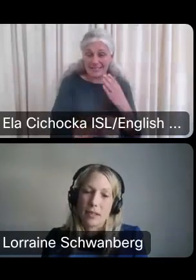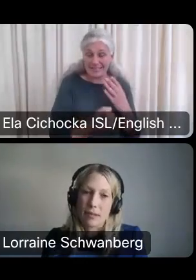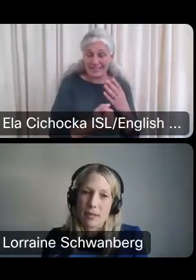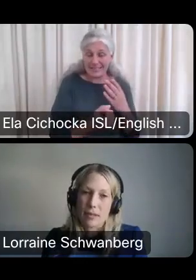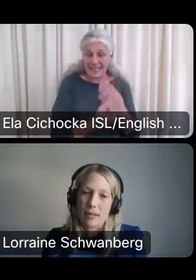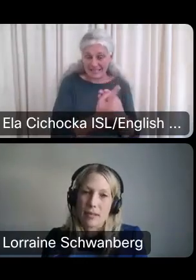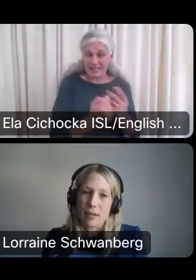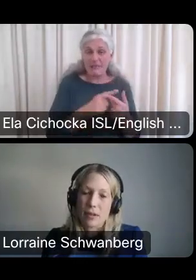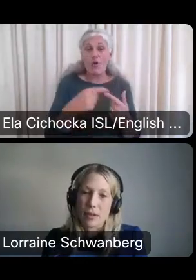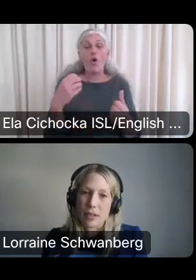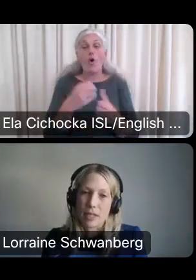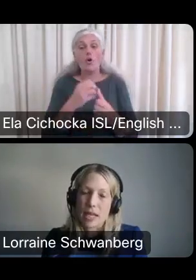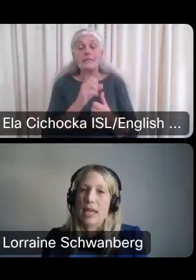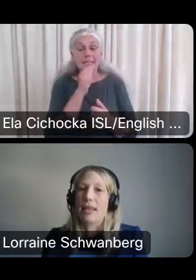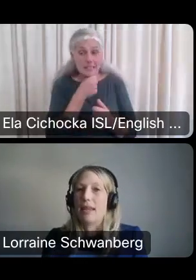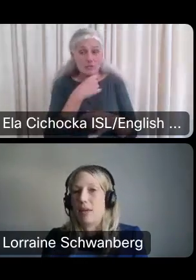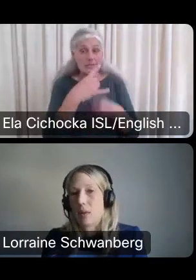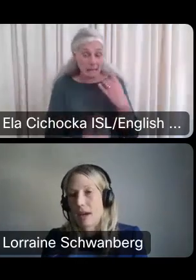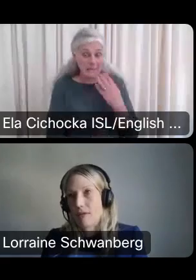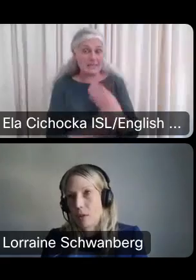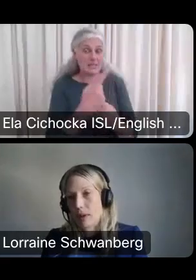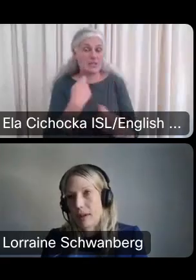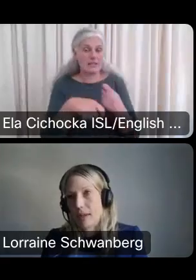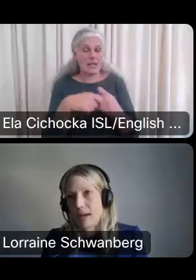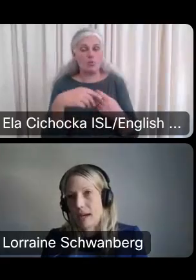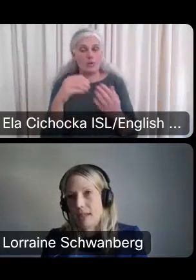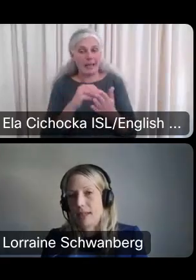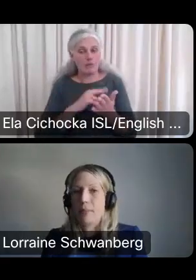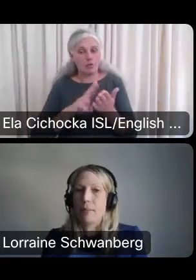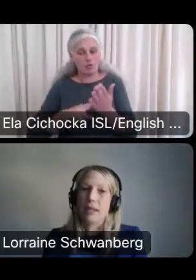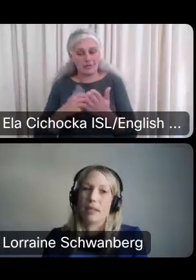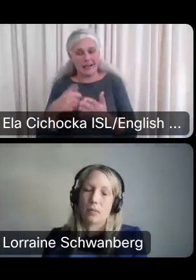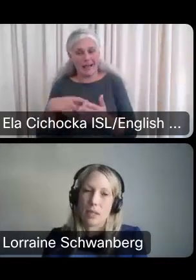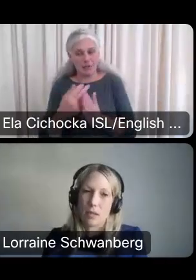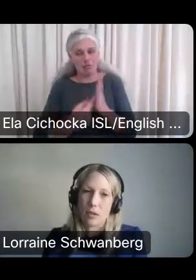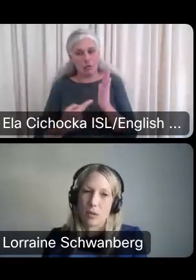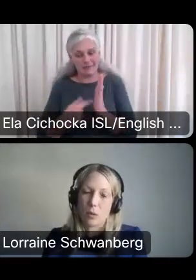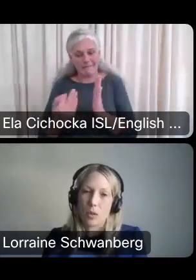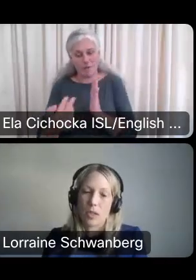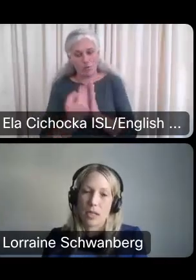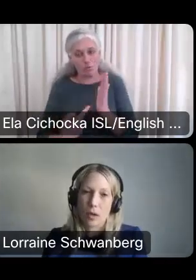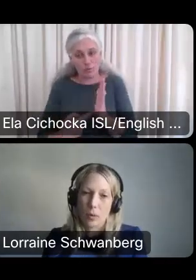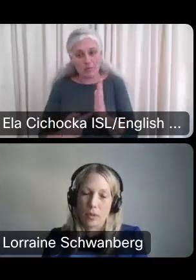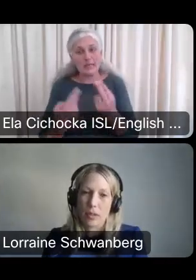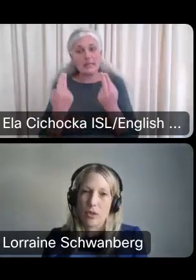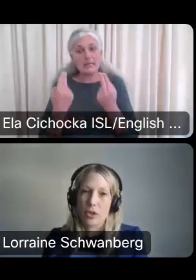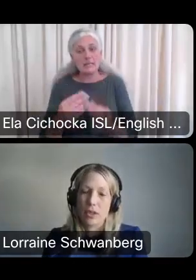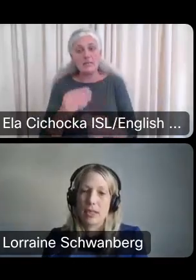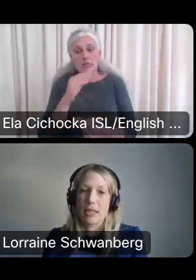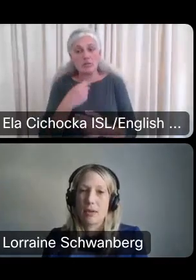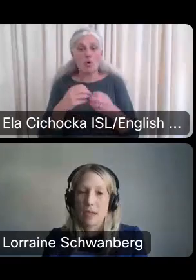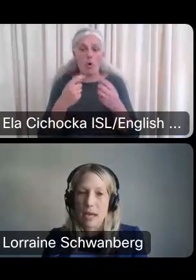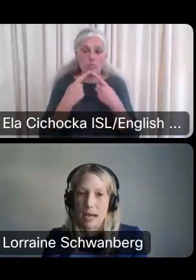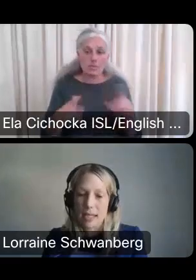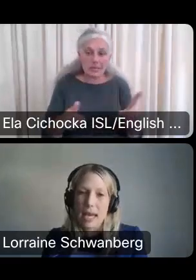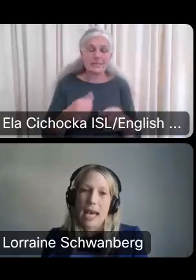very serious incidents occurs, then we have to apply the Act. That means we need to undertake open disclosure as set